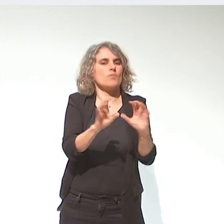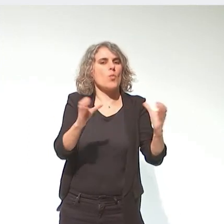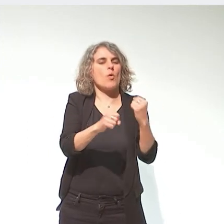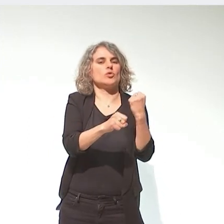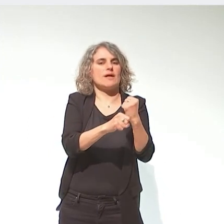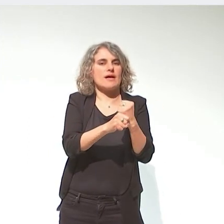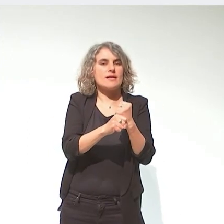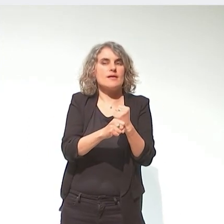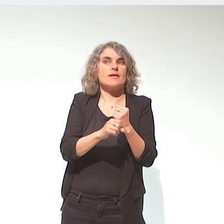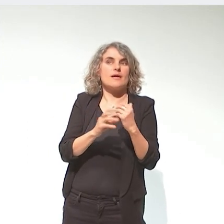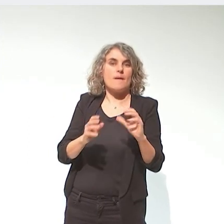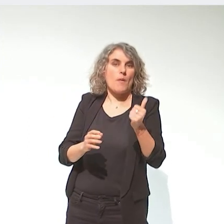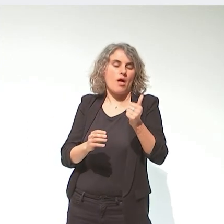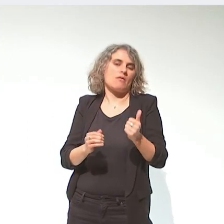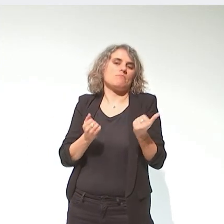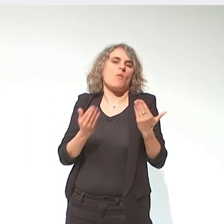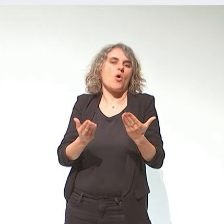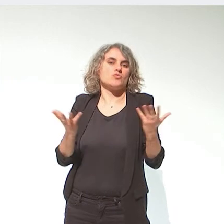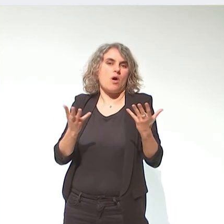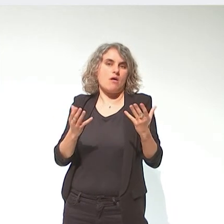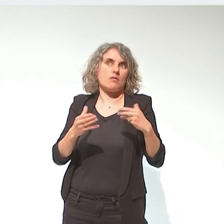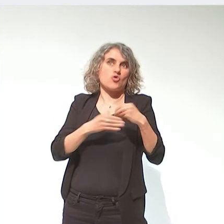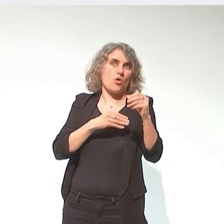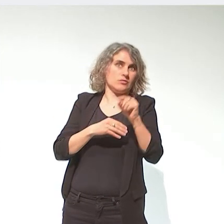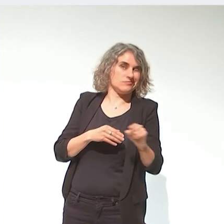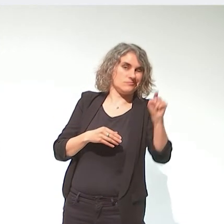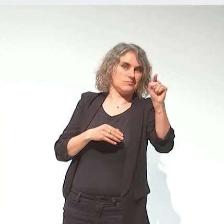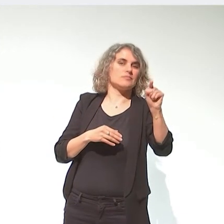session, perhaps we look at the doorstep